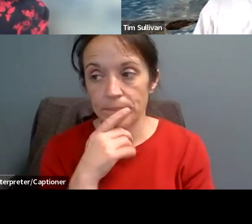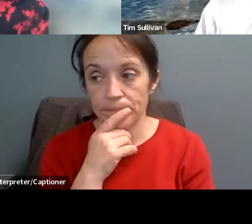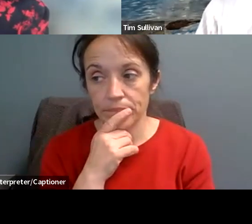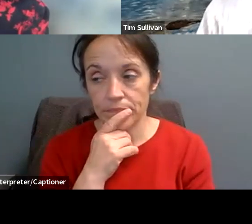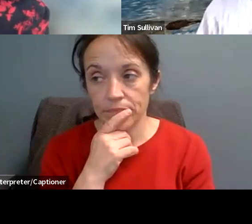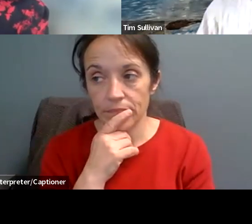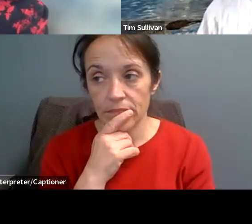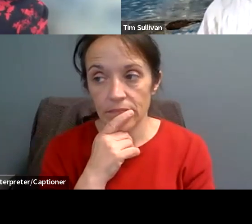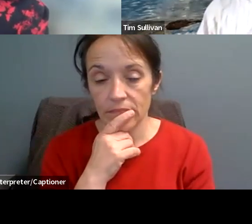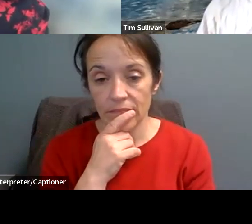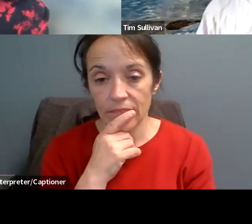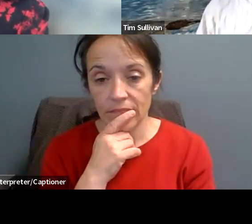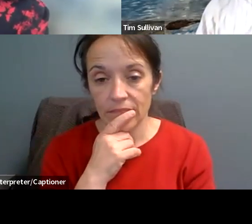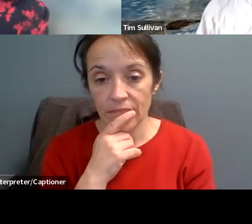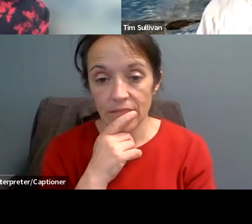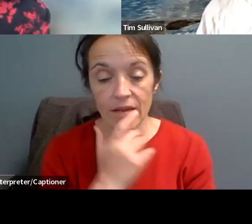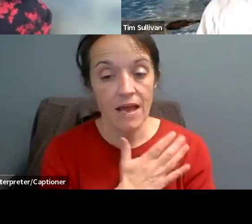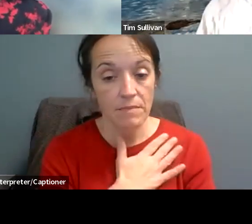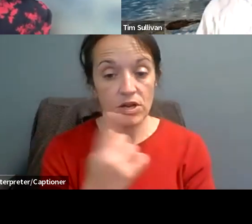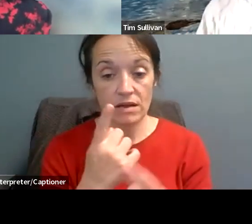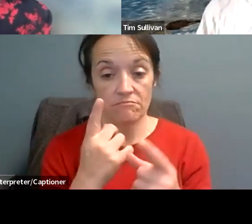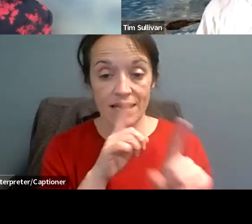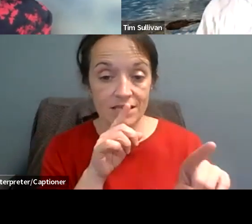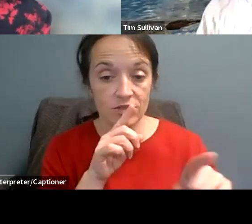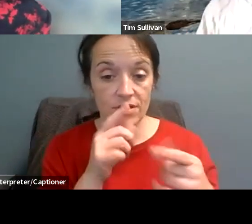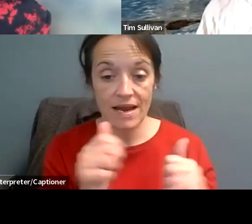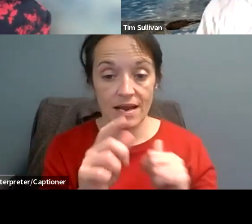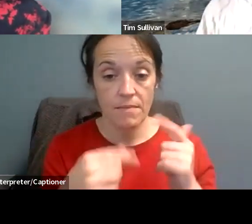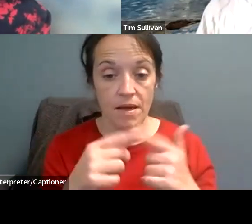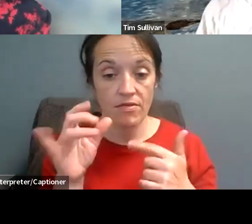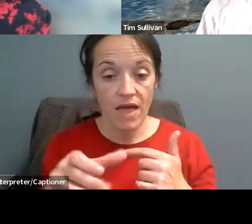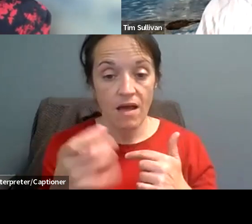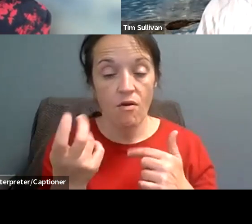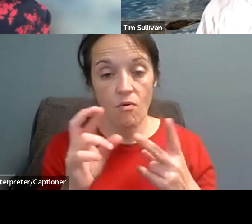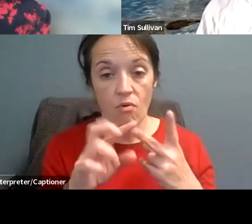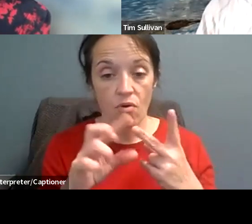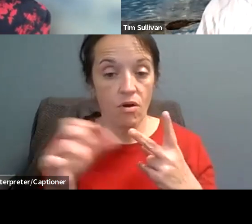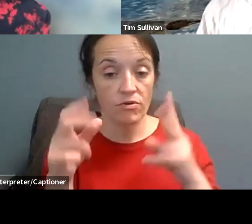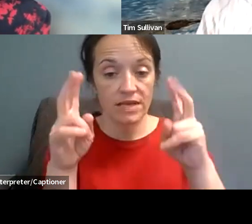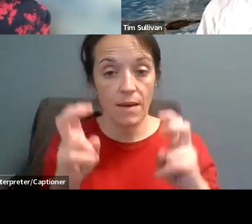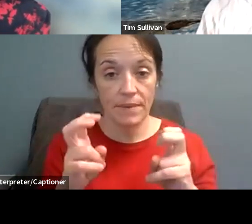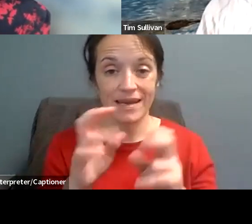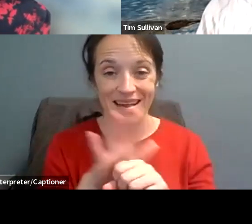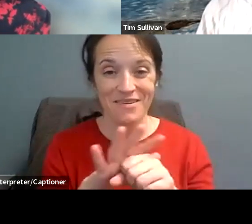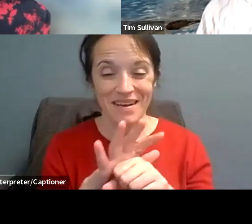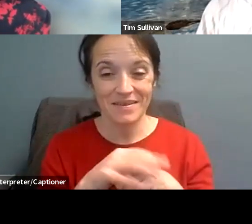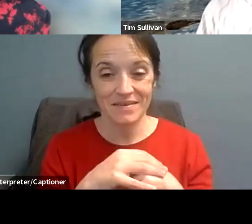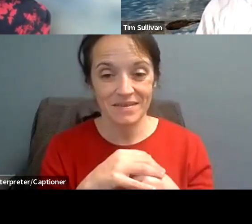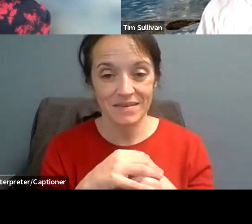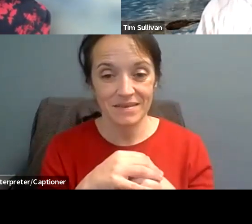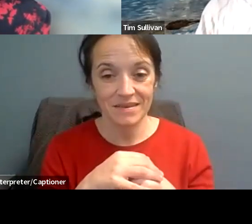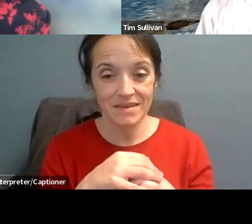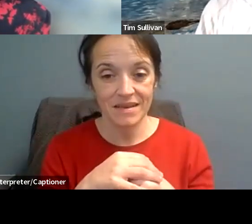Initiative. So happy to answer any questions about this or any questions about those topic areas too. So I'm going to try not